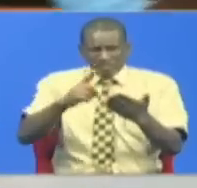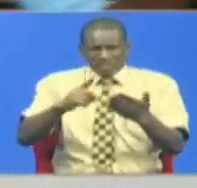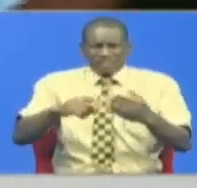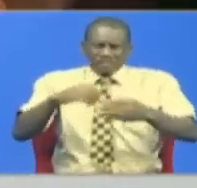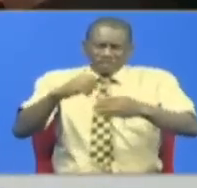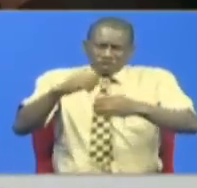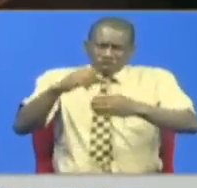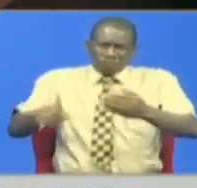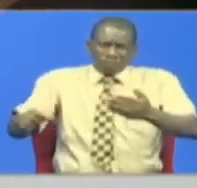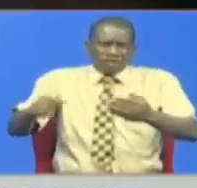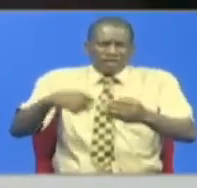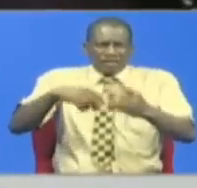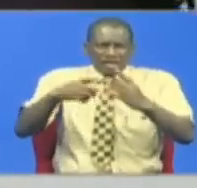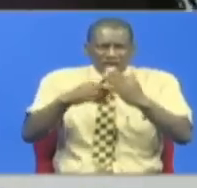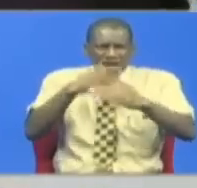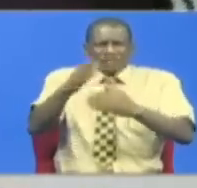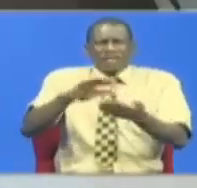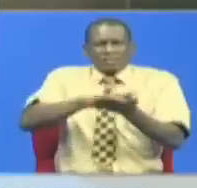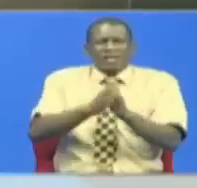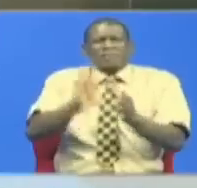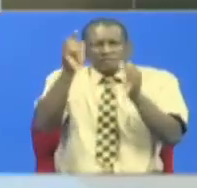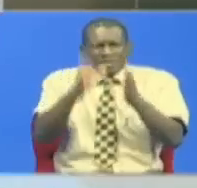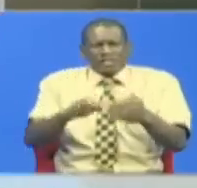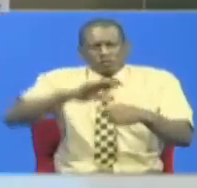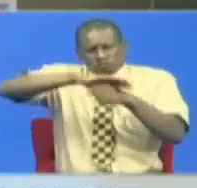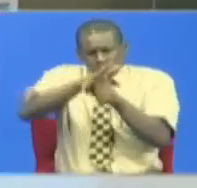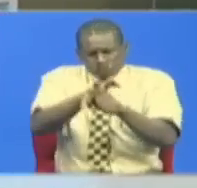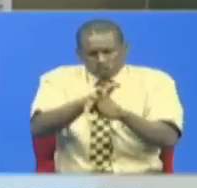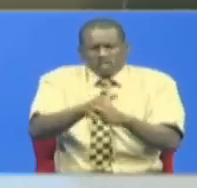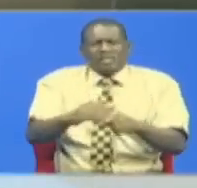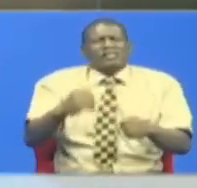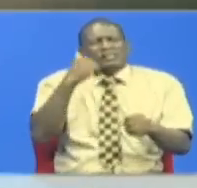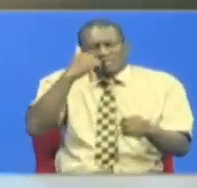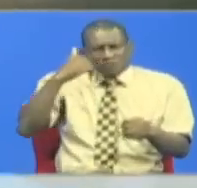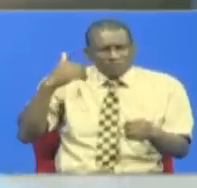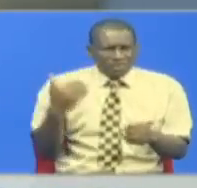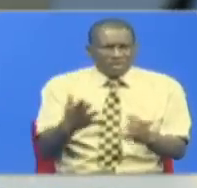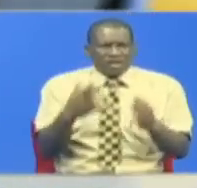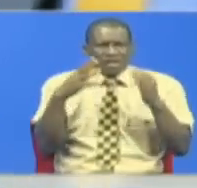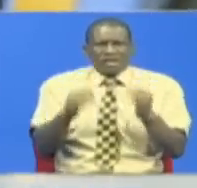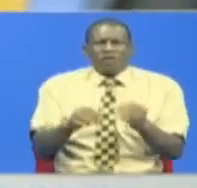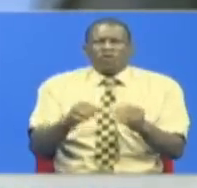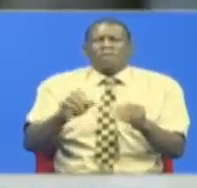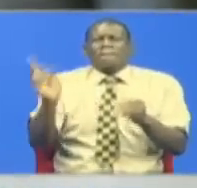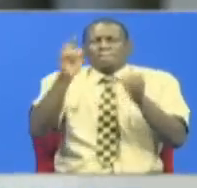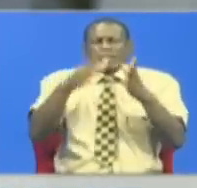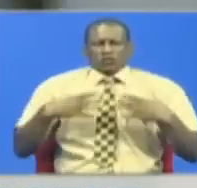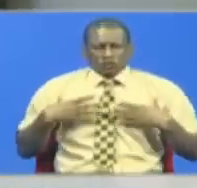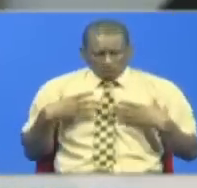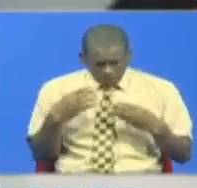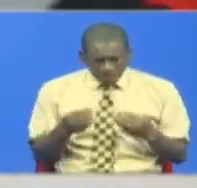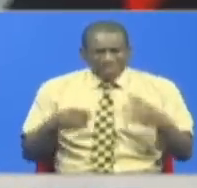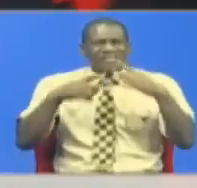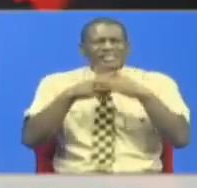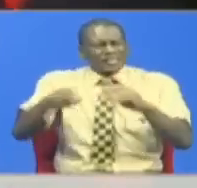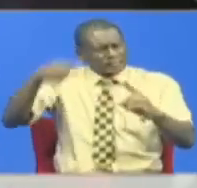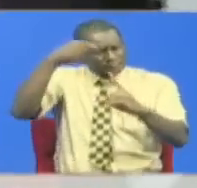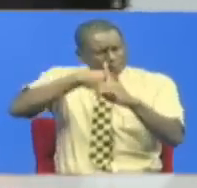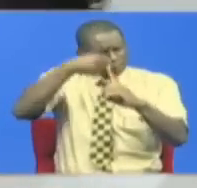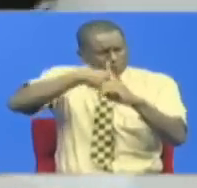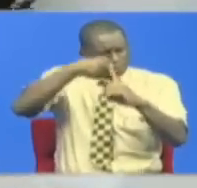the COVID-19 pandemic had landed. Health Cabinet Secretary Mutahi Kagwe jumped right into the battlefield